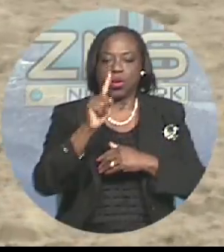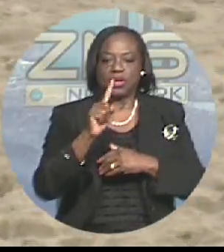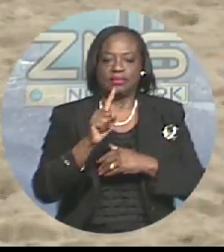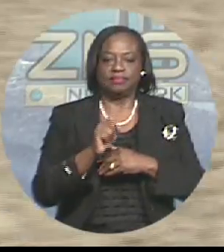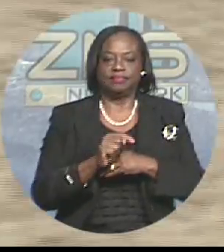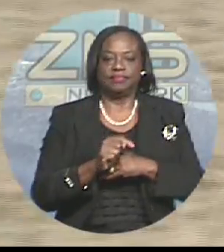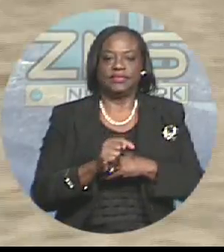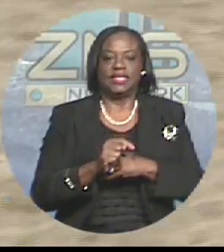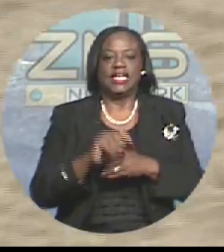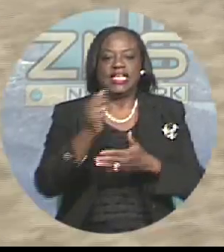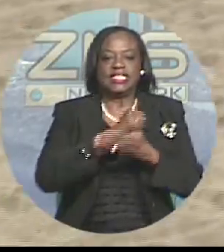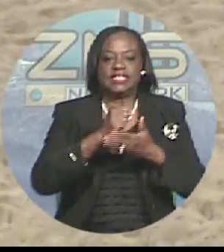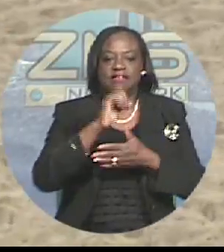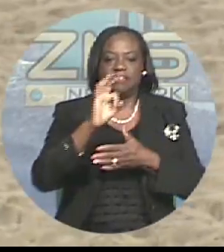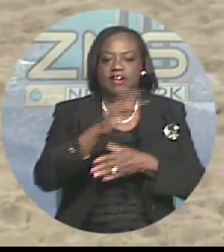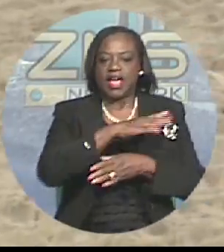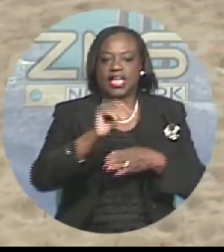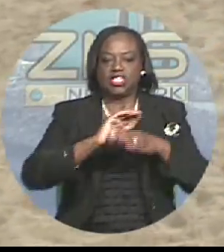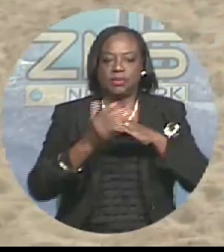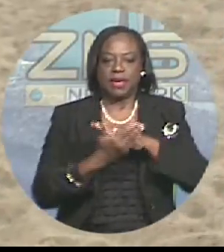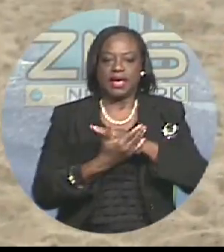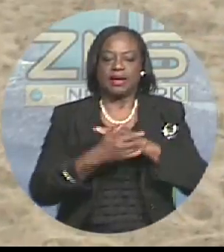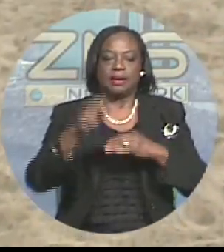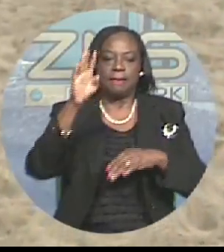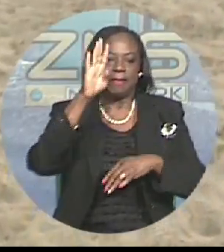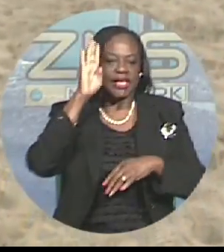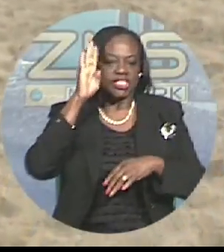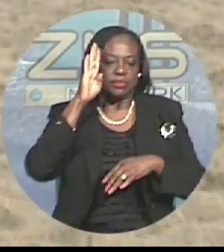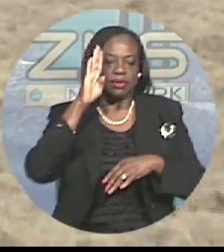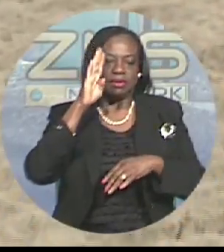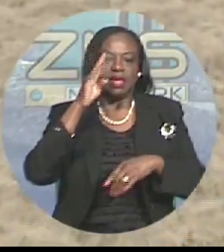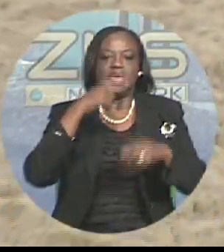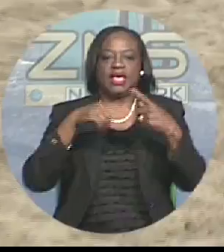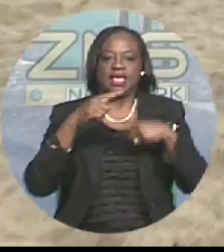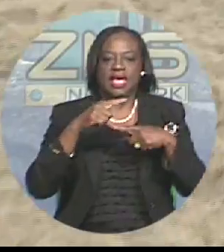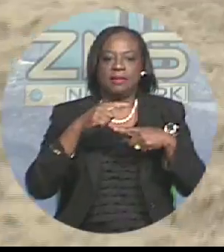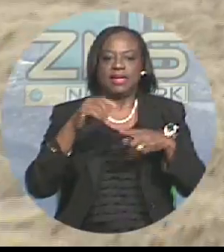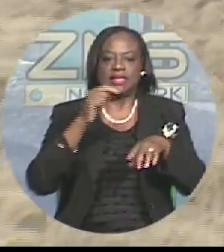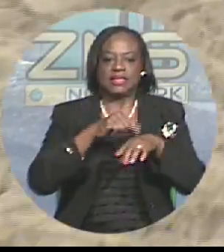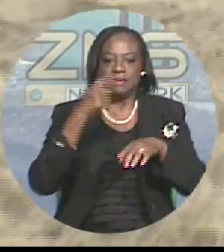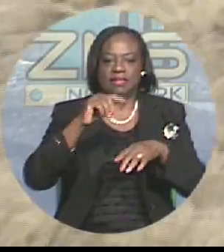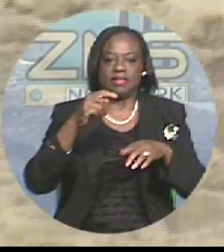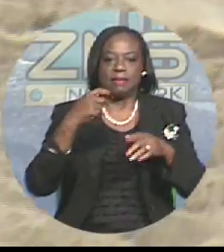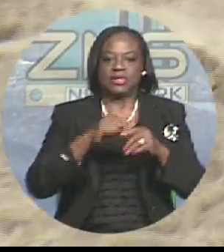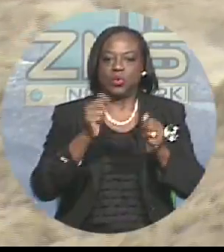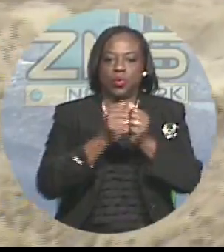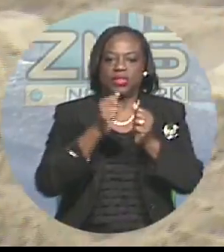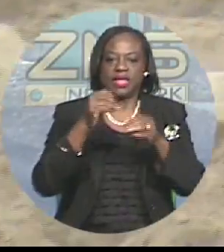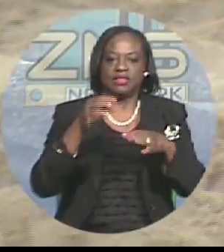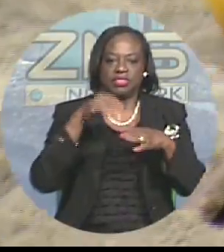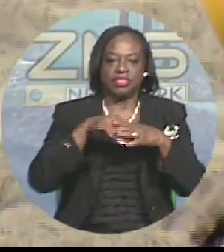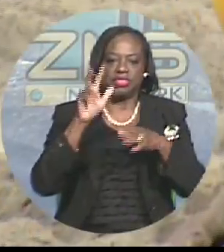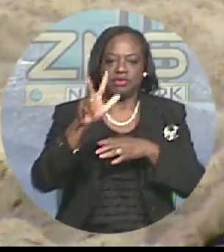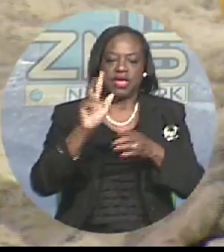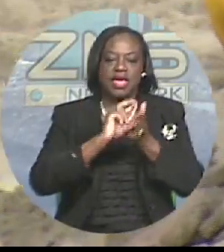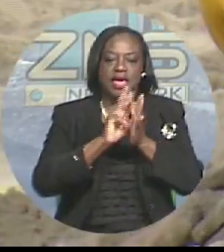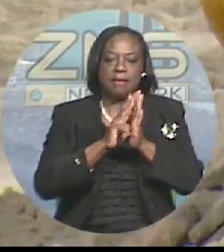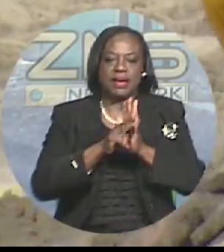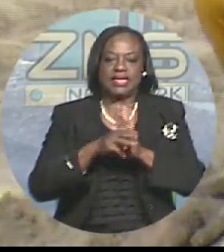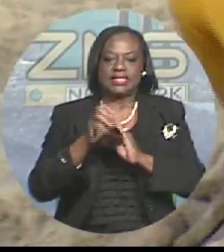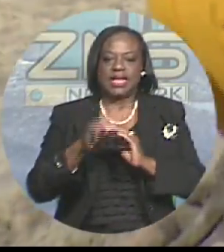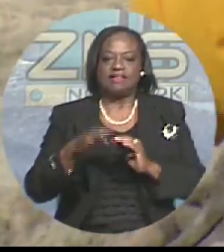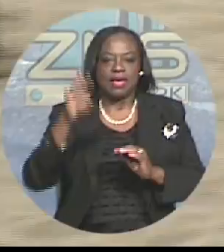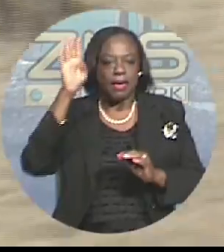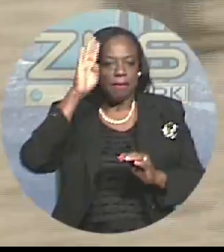game, one to Sinclair and the second to Jamaica's Benjamin, which came in a crucial point of the match. With less than 3 minutes left in regulation, Benjamin's